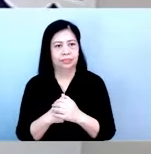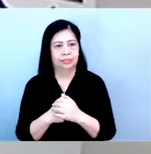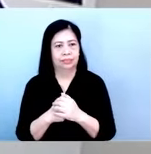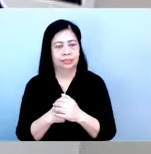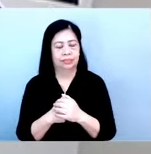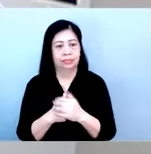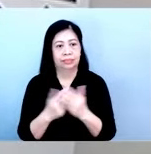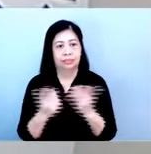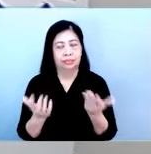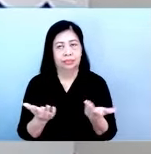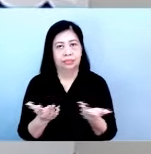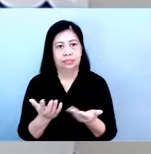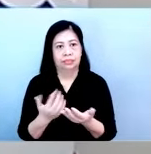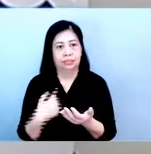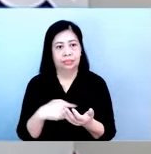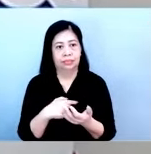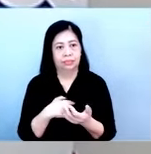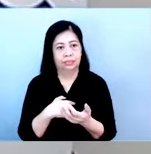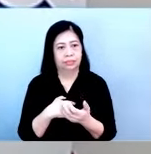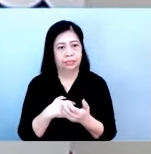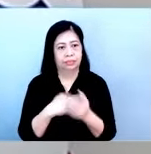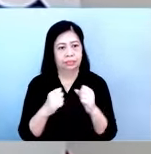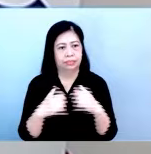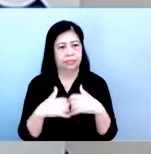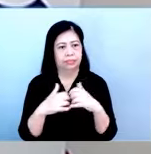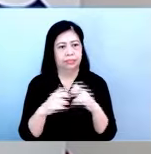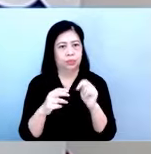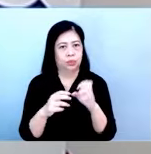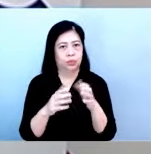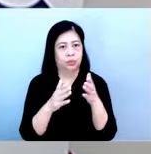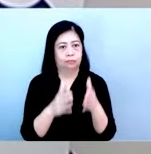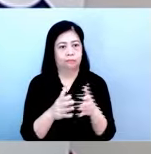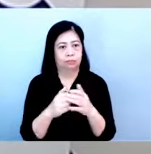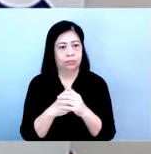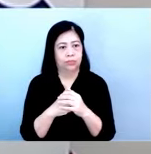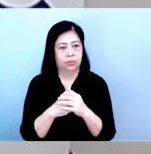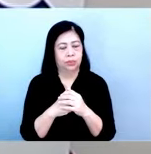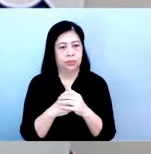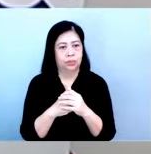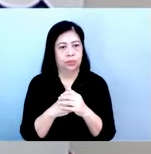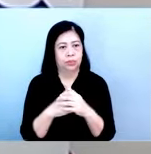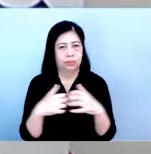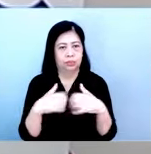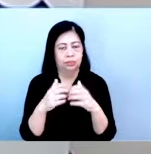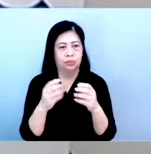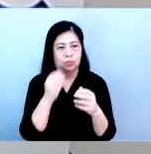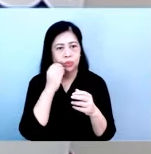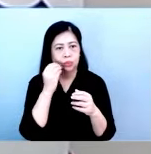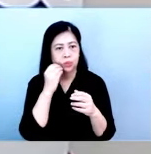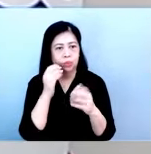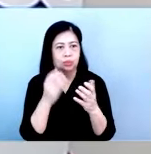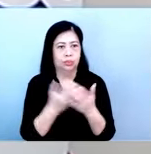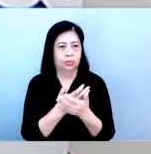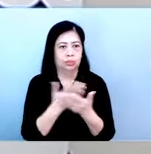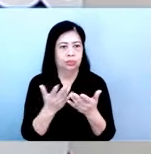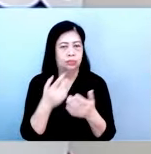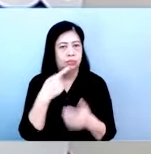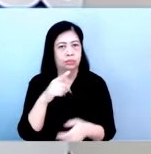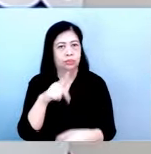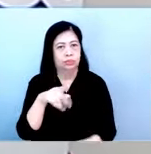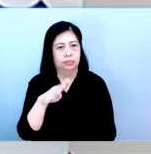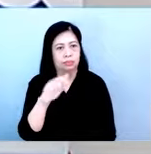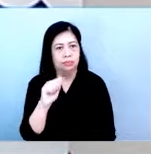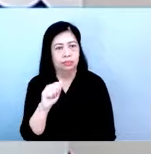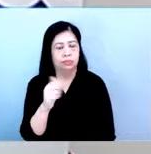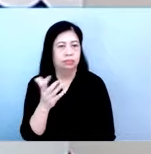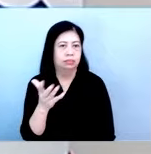where we could build a new platform, build a new home for the PBA,